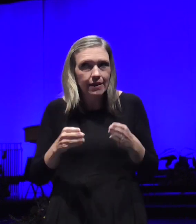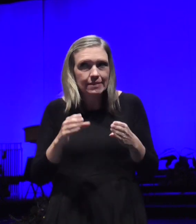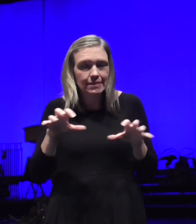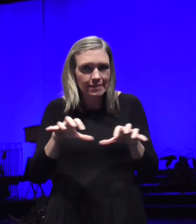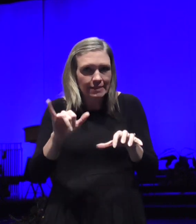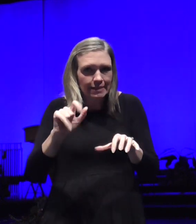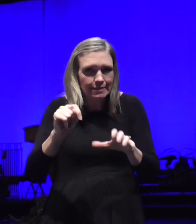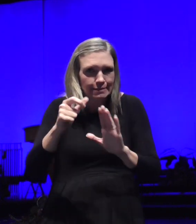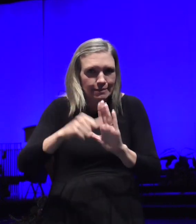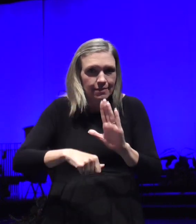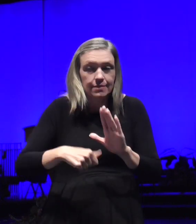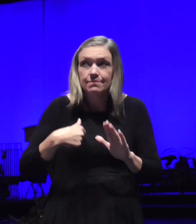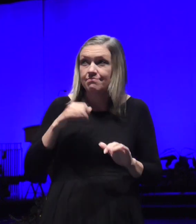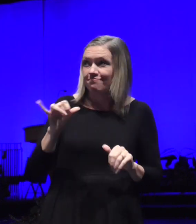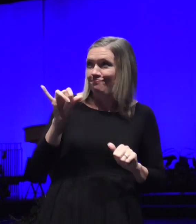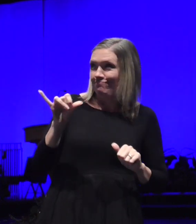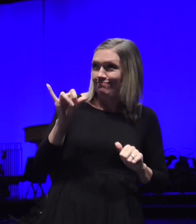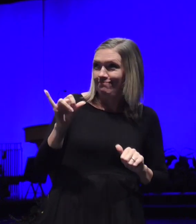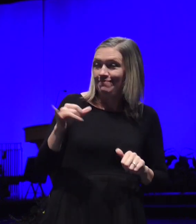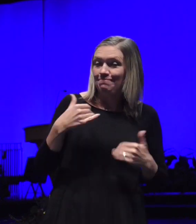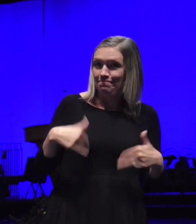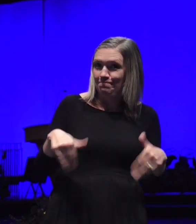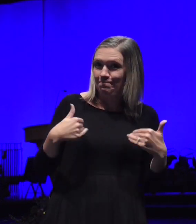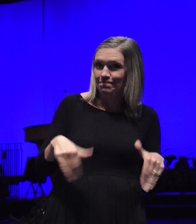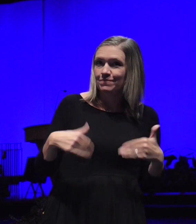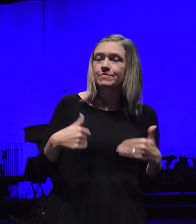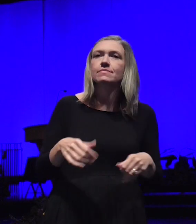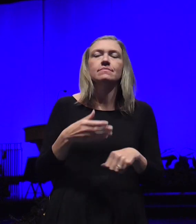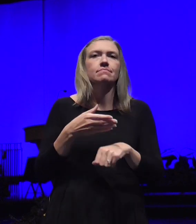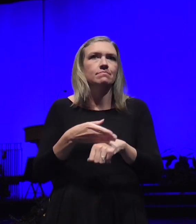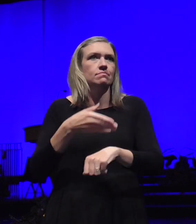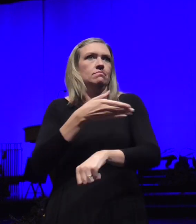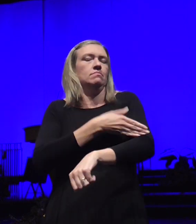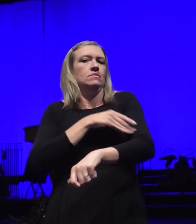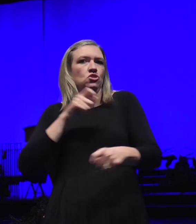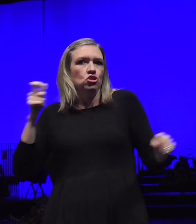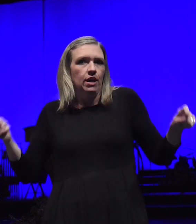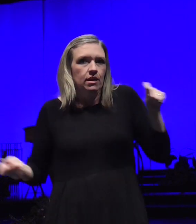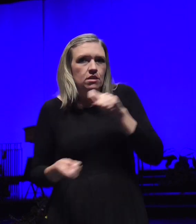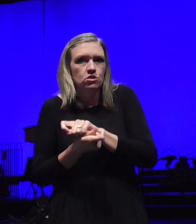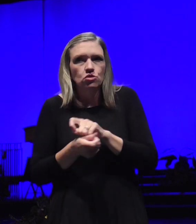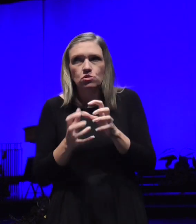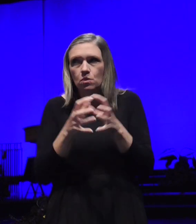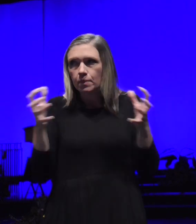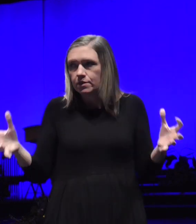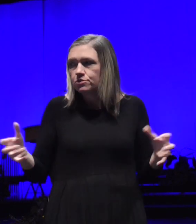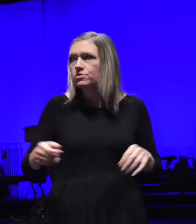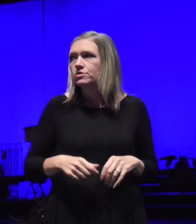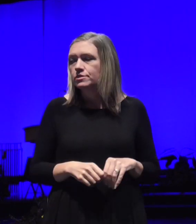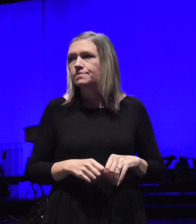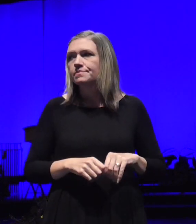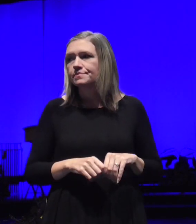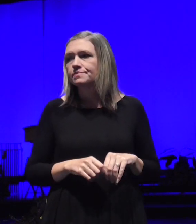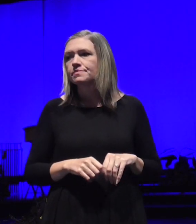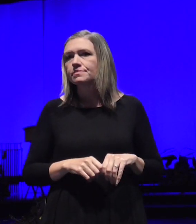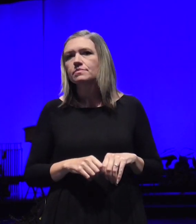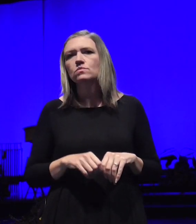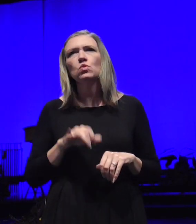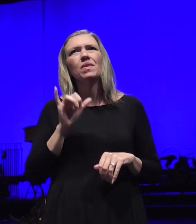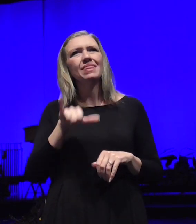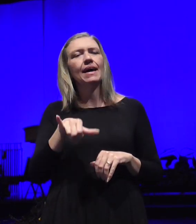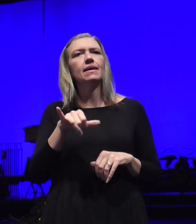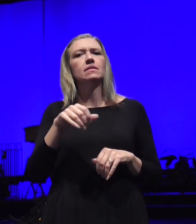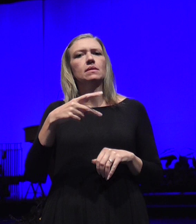Yeah, that's what I said, oh my. Yeah, so things have changed so much. And when those